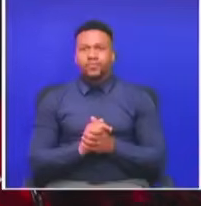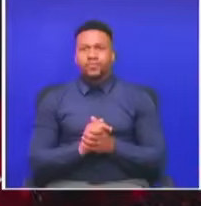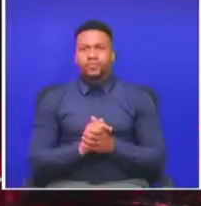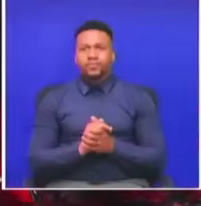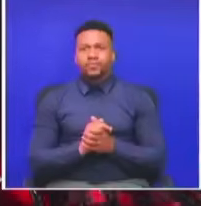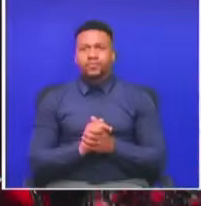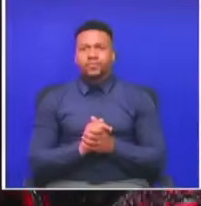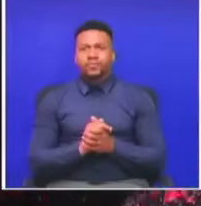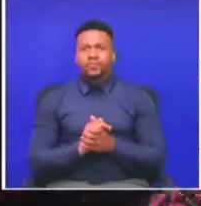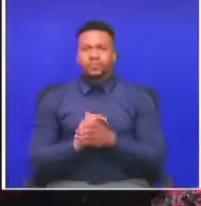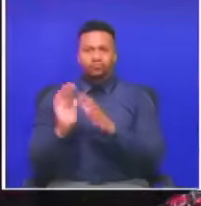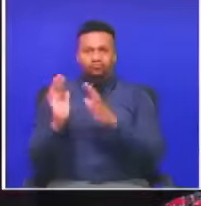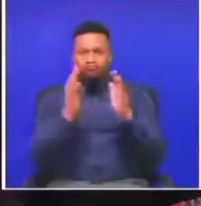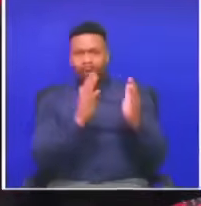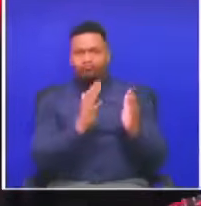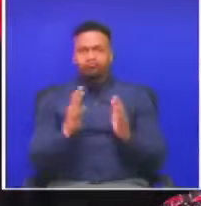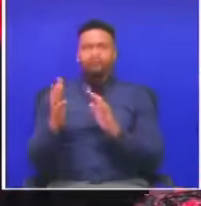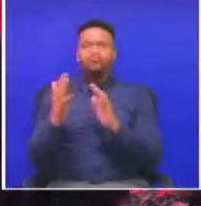Thank you.